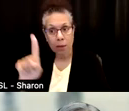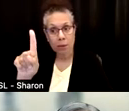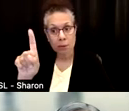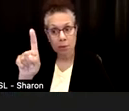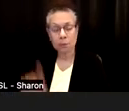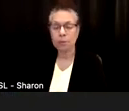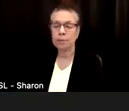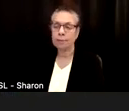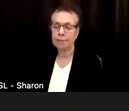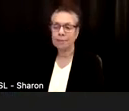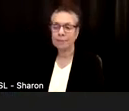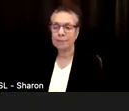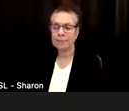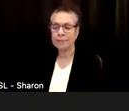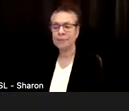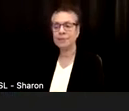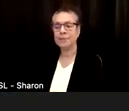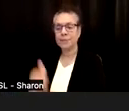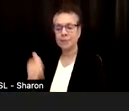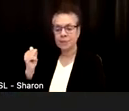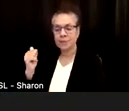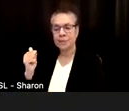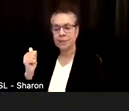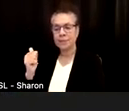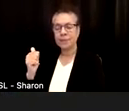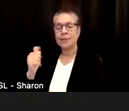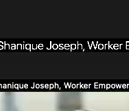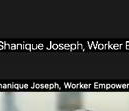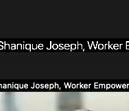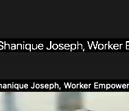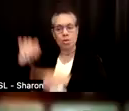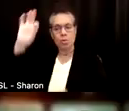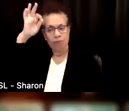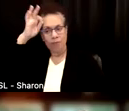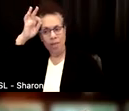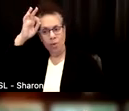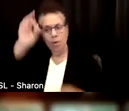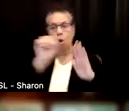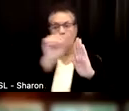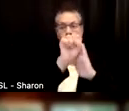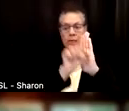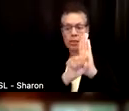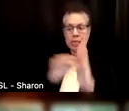I think this is another one where there's going to be a difference between federal law and perhaps under state law.